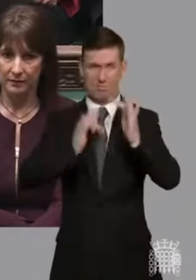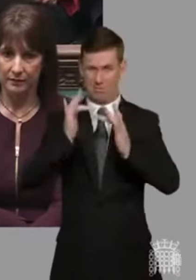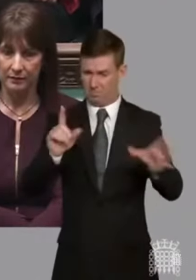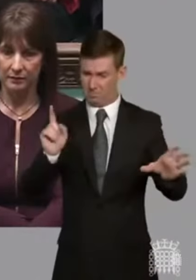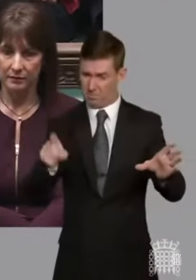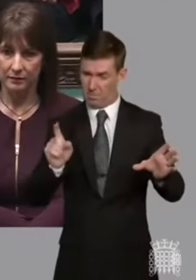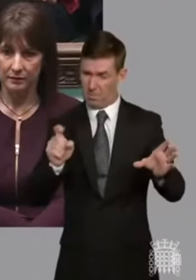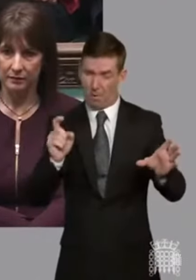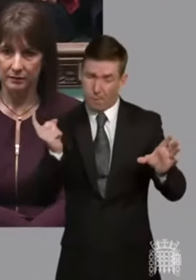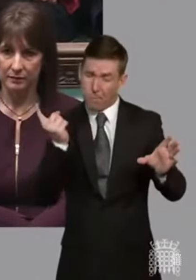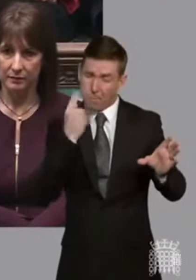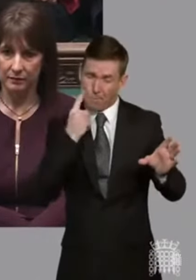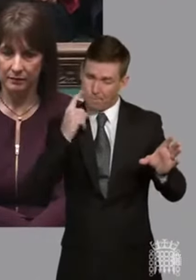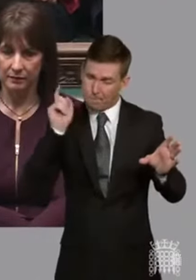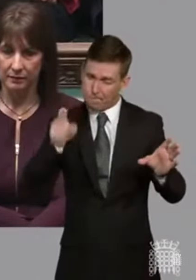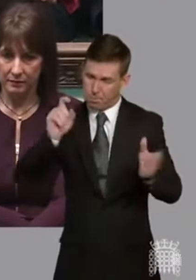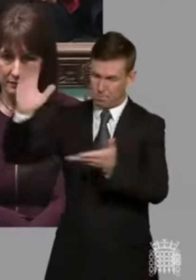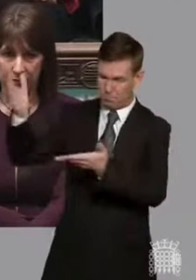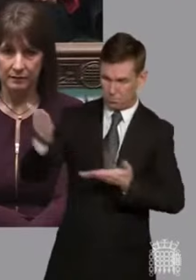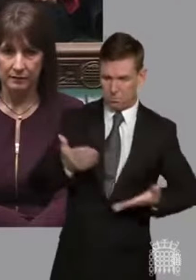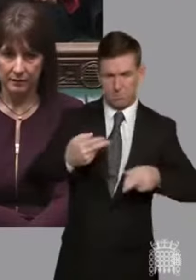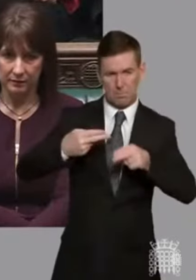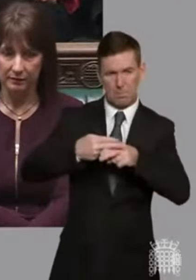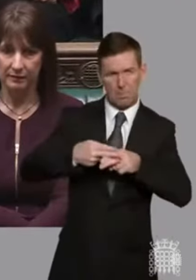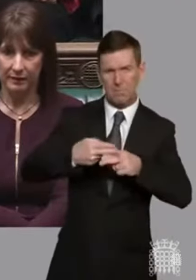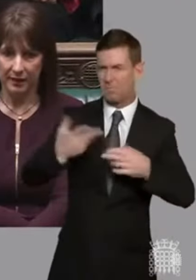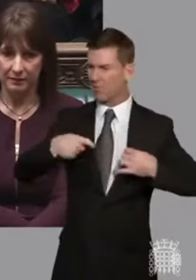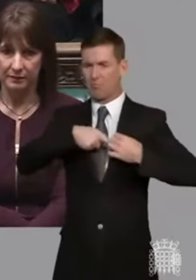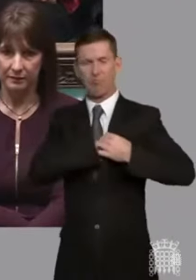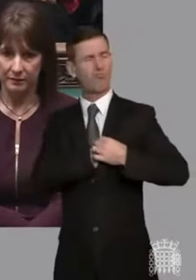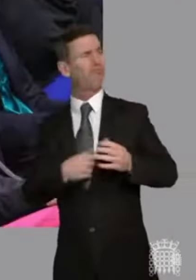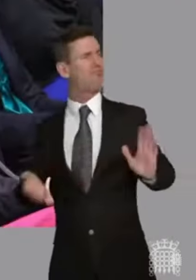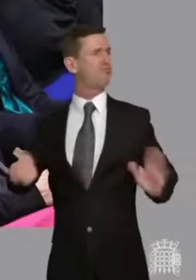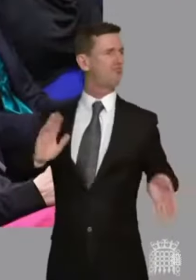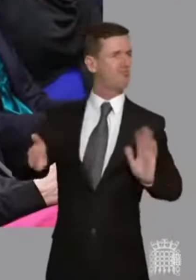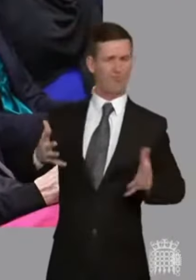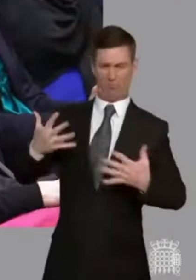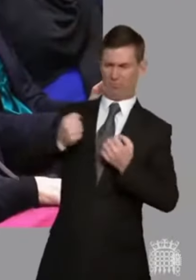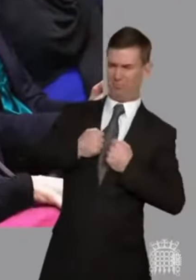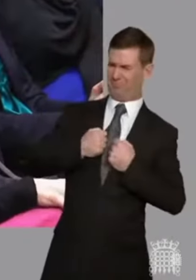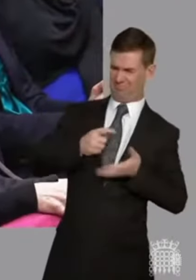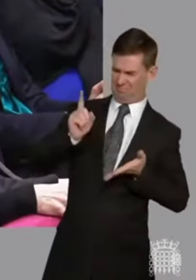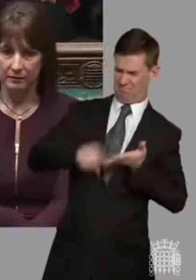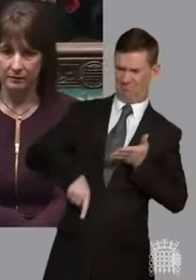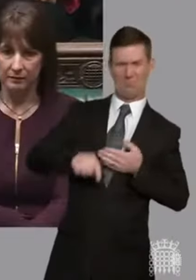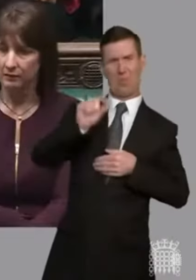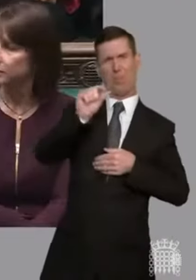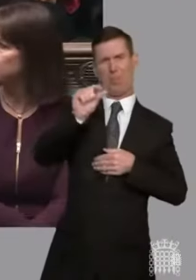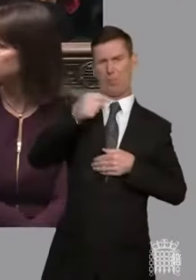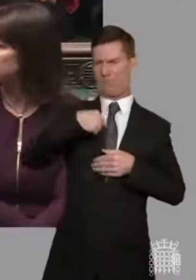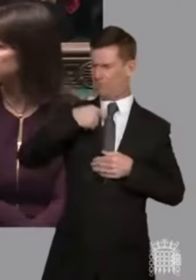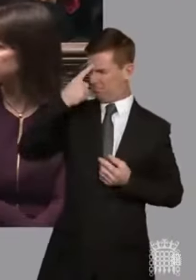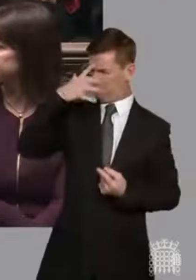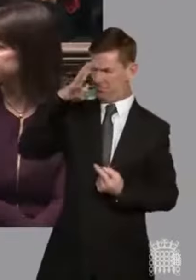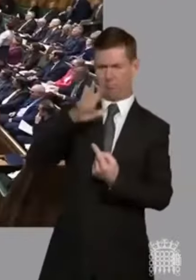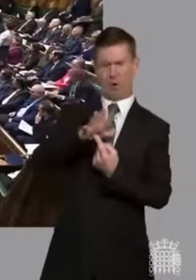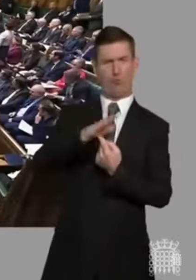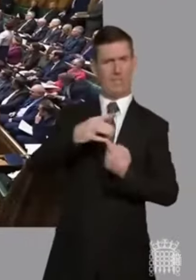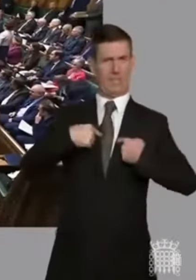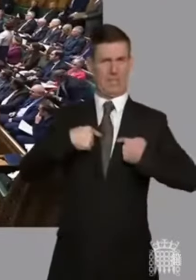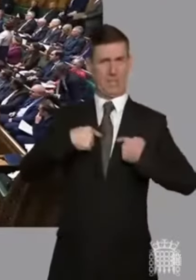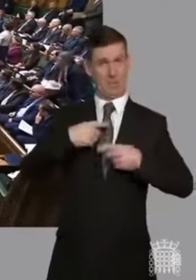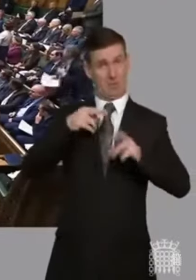why we've made it an absolute priority in government. And I hope it's a cross-party issue to absolutely bear down on knife crime.